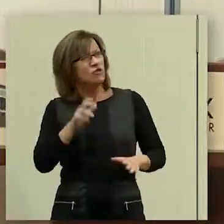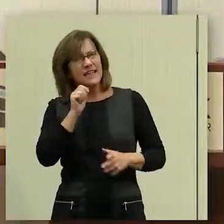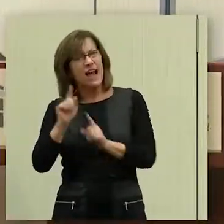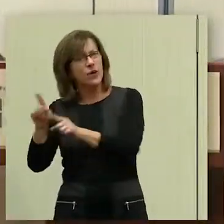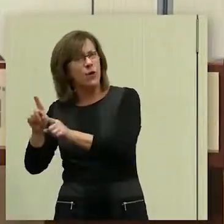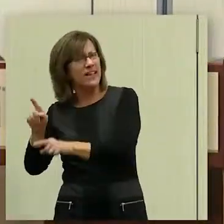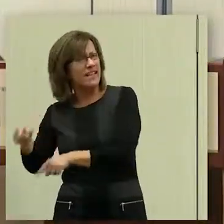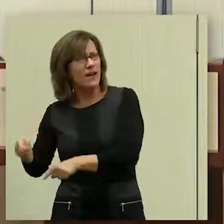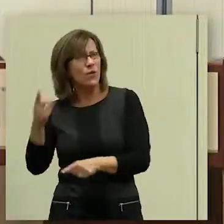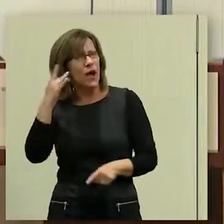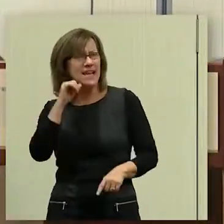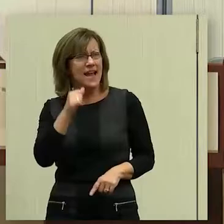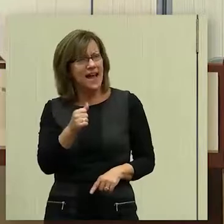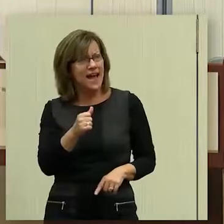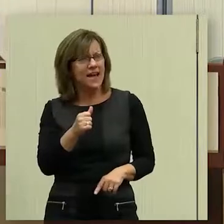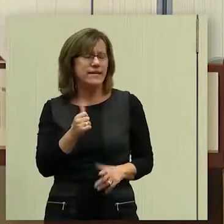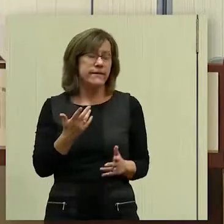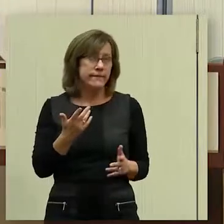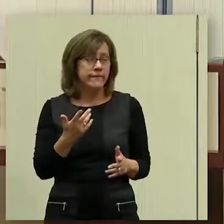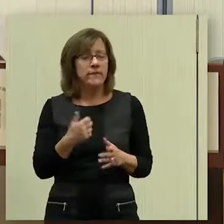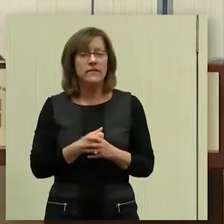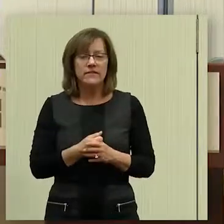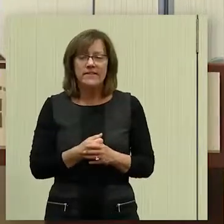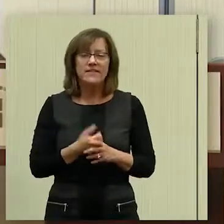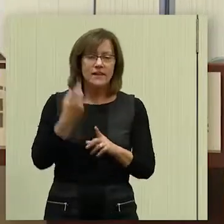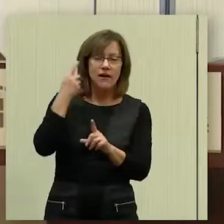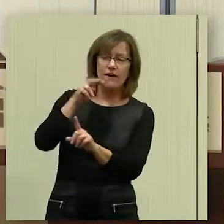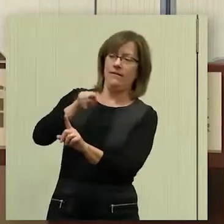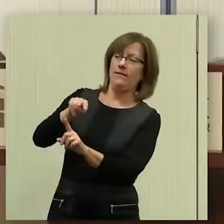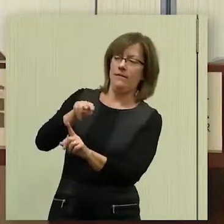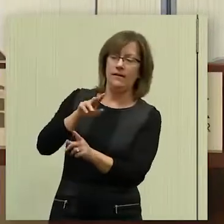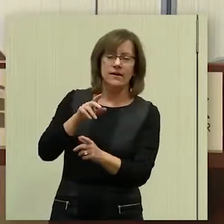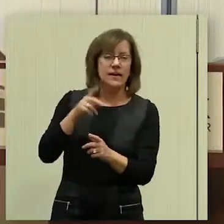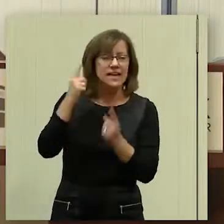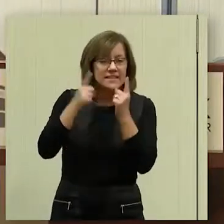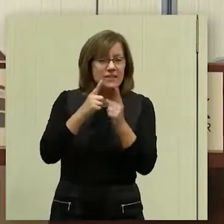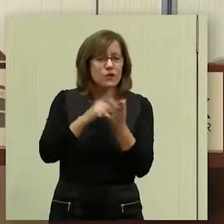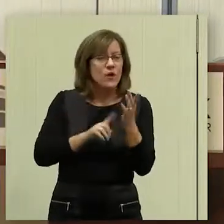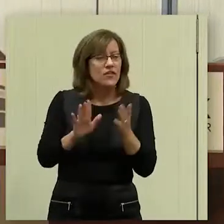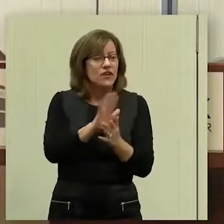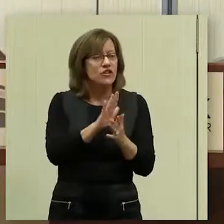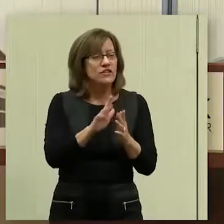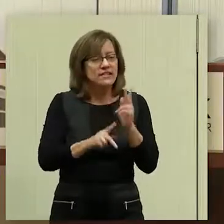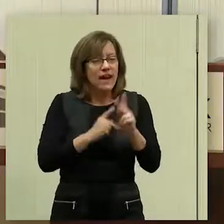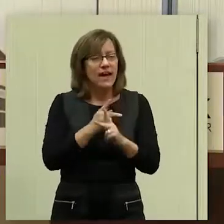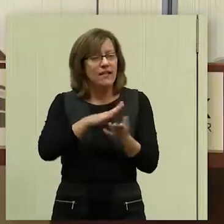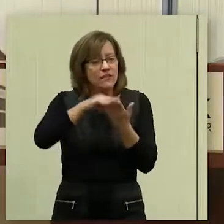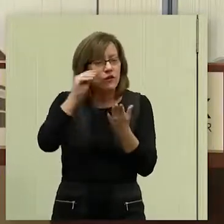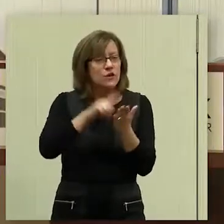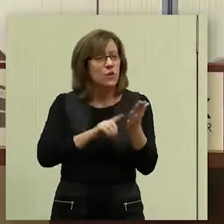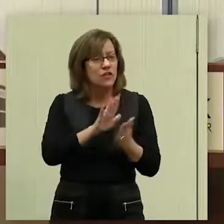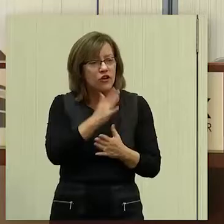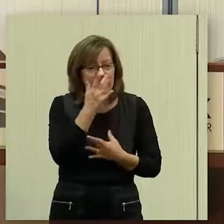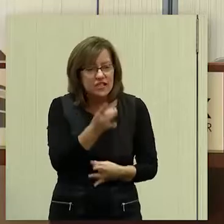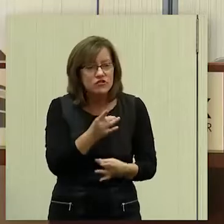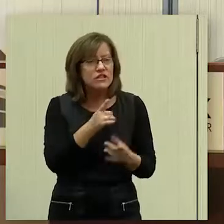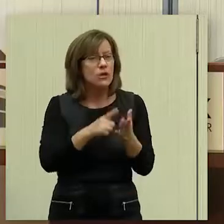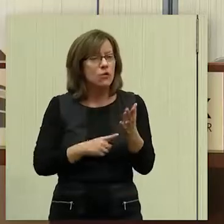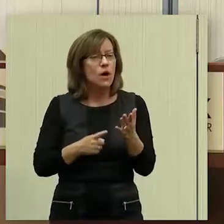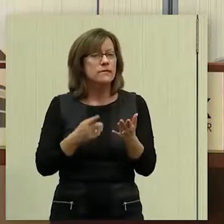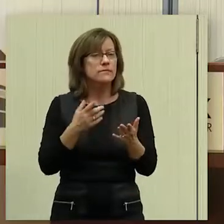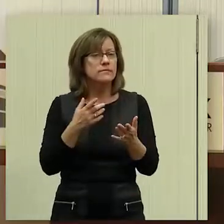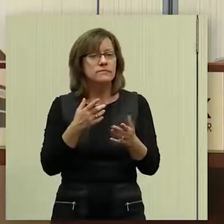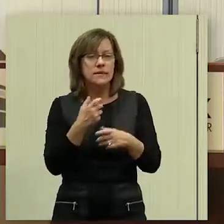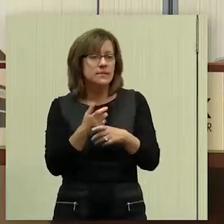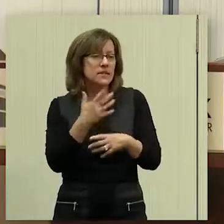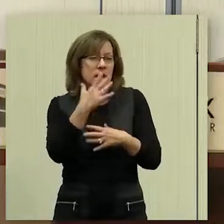kids not going there? So considering what their style of learning is, what their interests are, and what may make them be drawn to one versus the